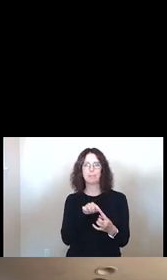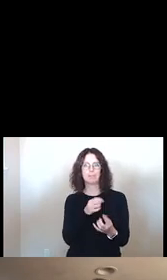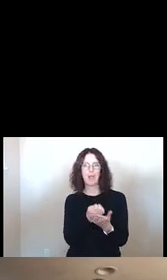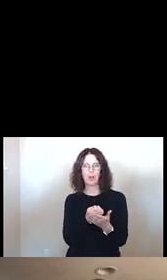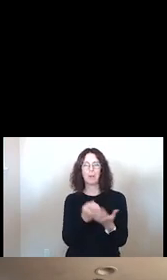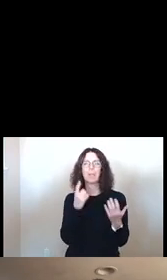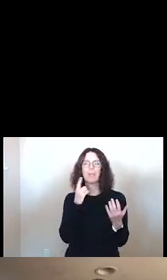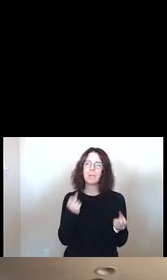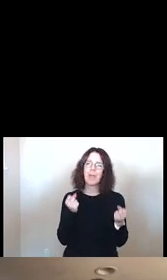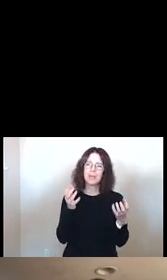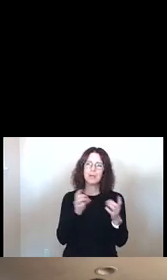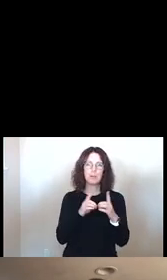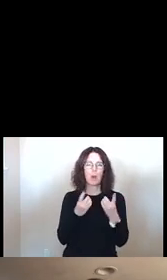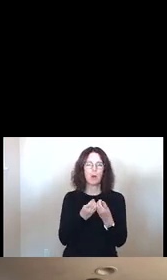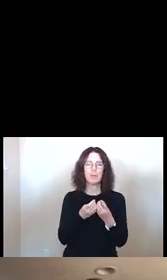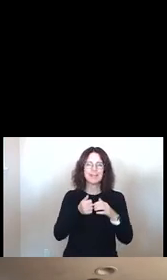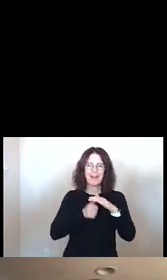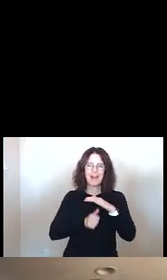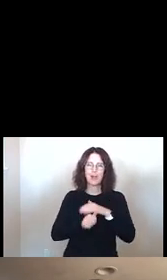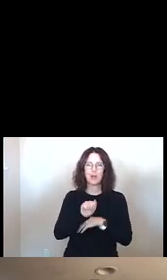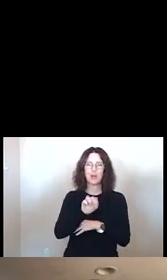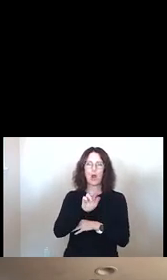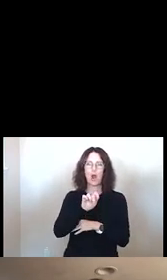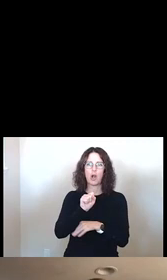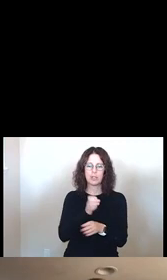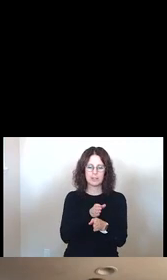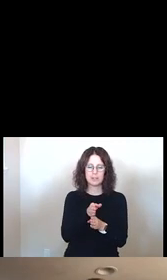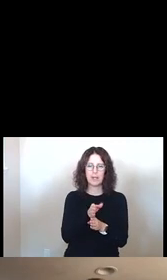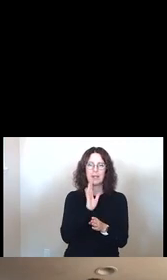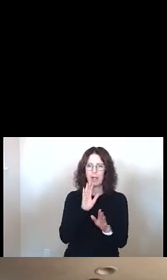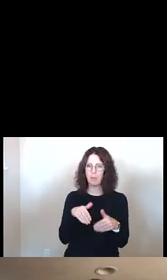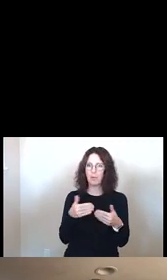departments in arts faculty can give you these skills